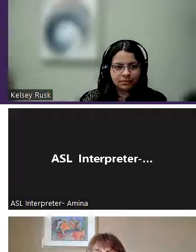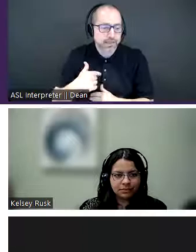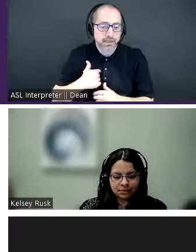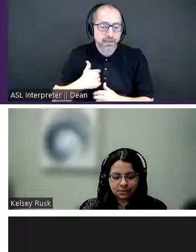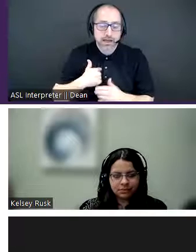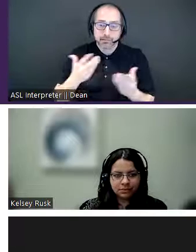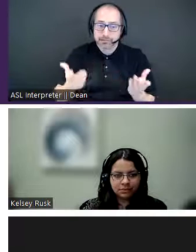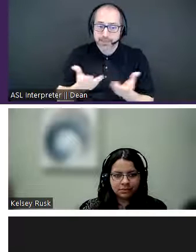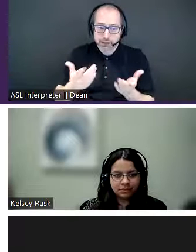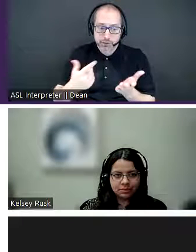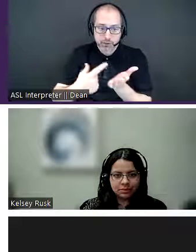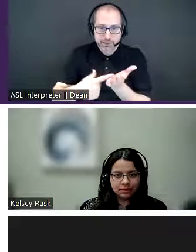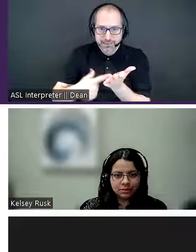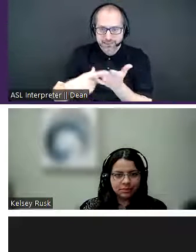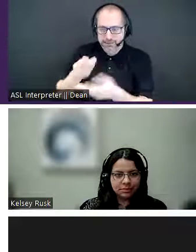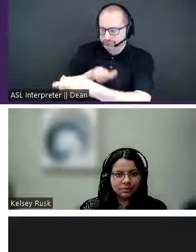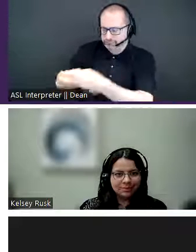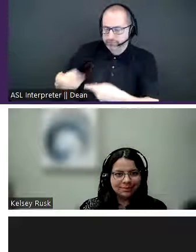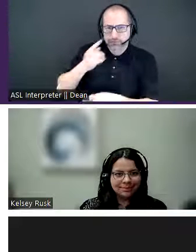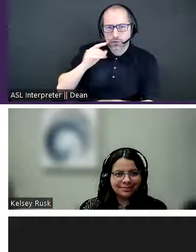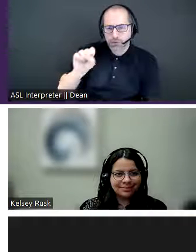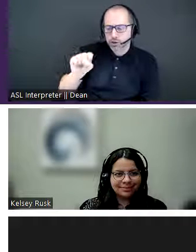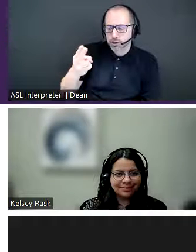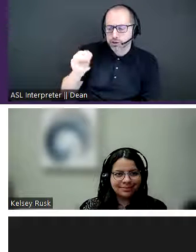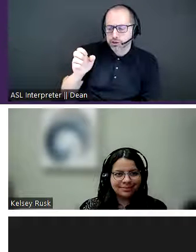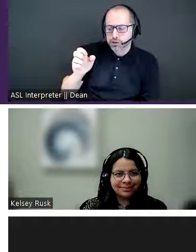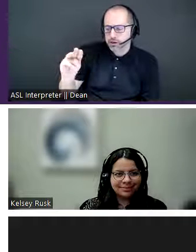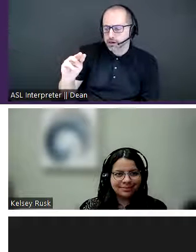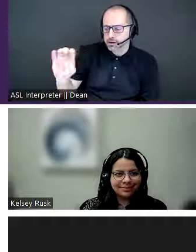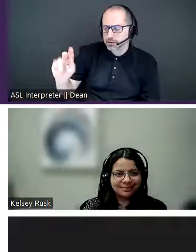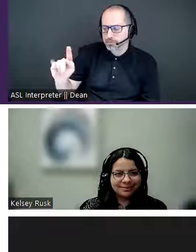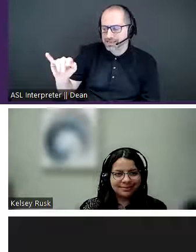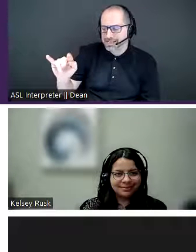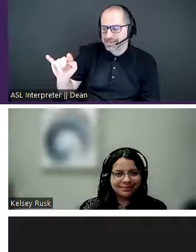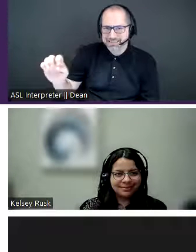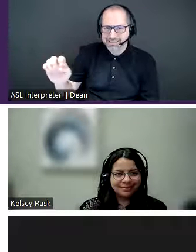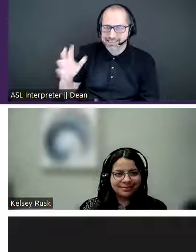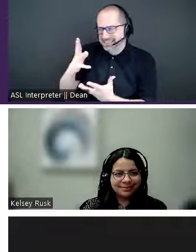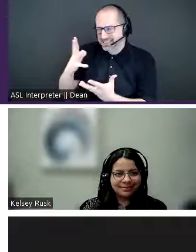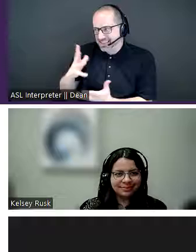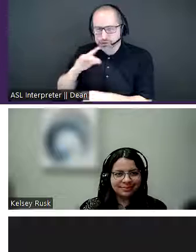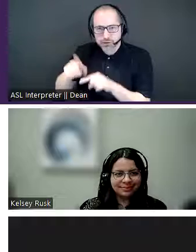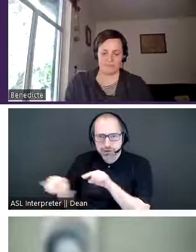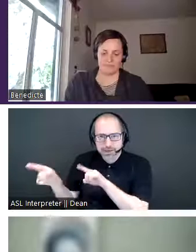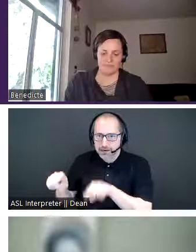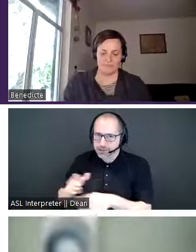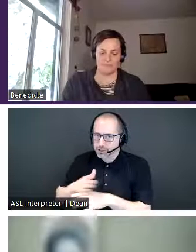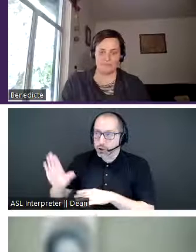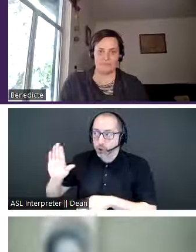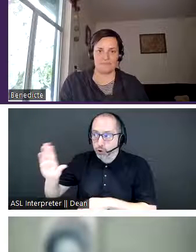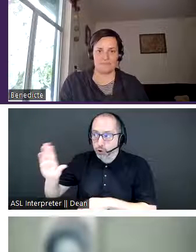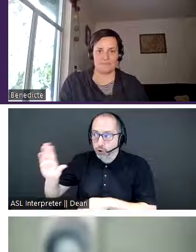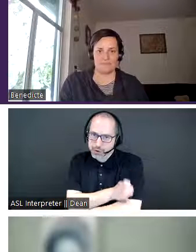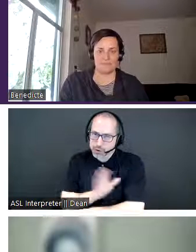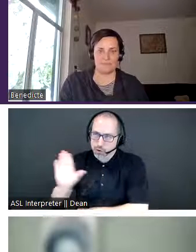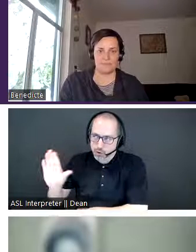on behalf of Sharon McKenzie, and it's unfortunate that she's not able to share her energy and passion with you all, but I'm assuming